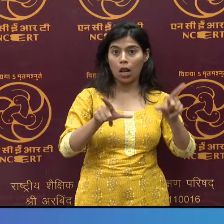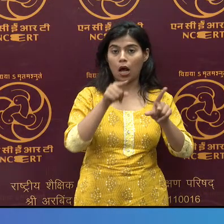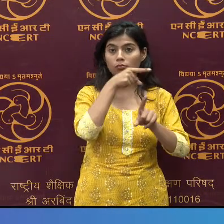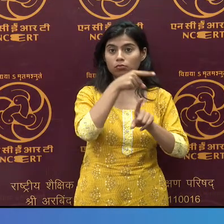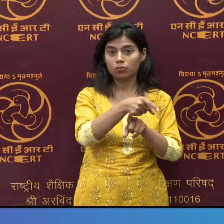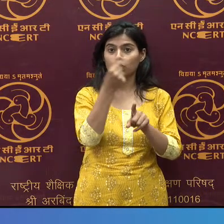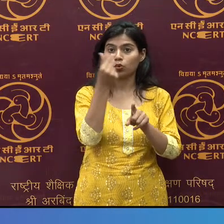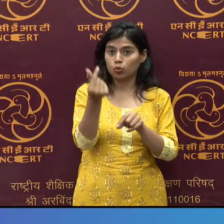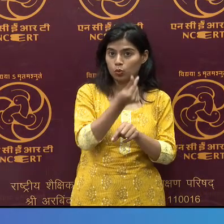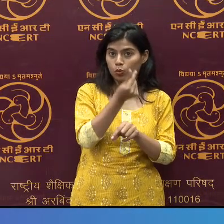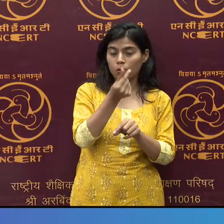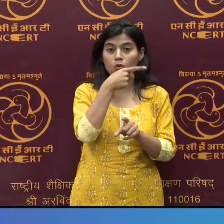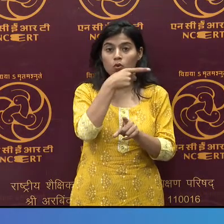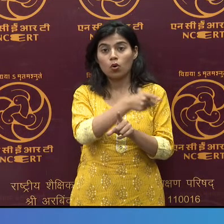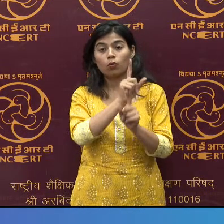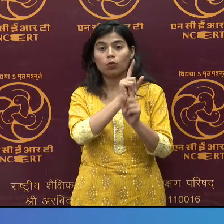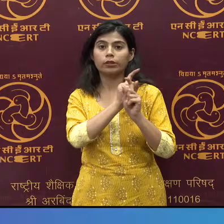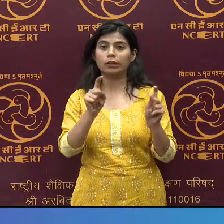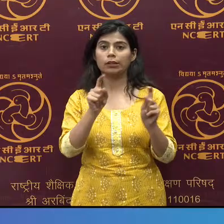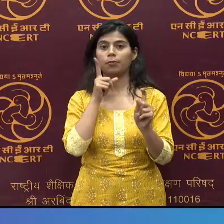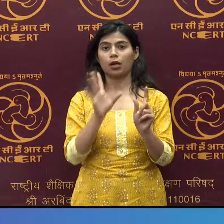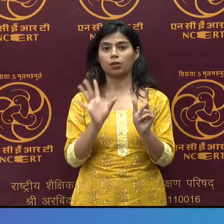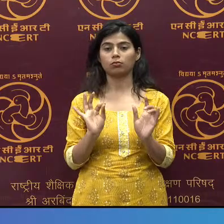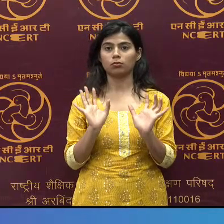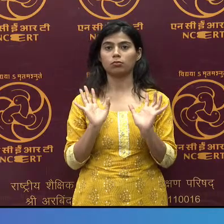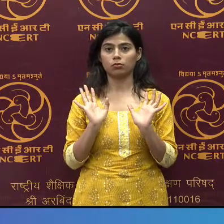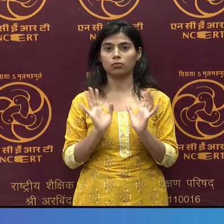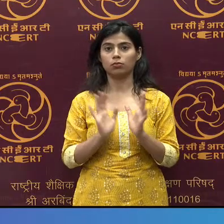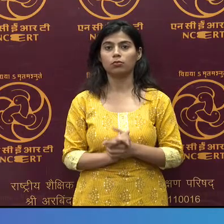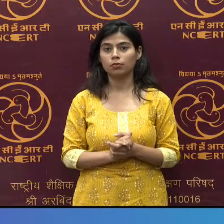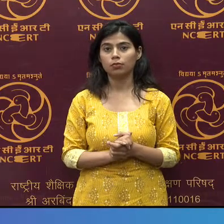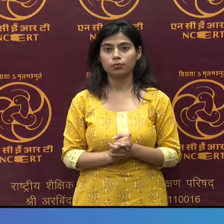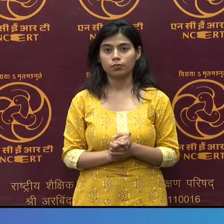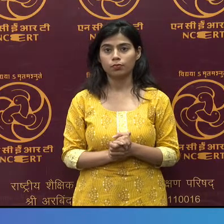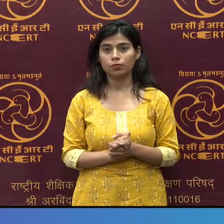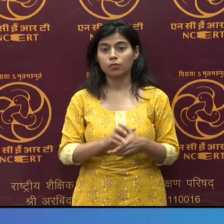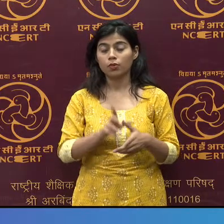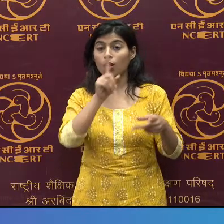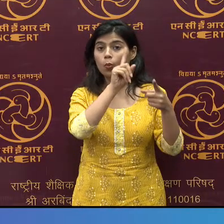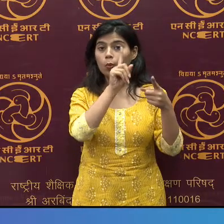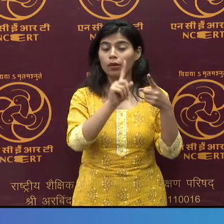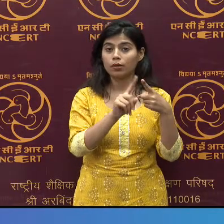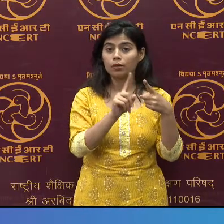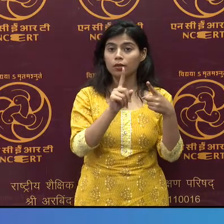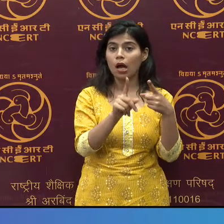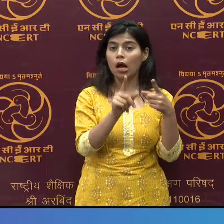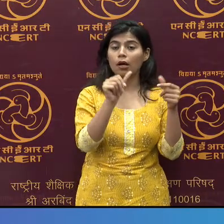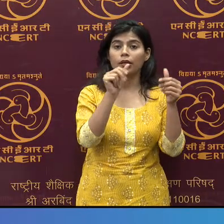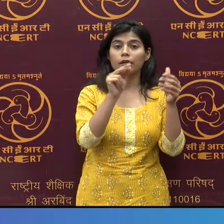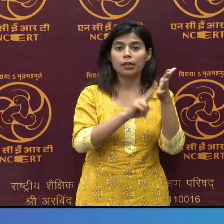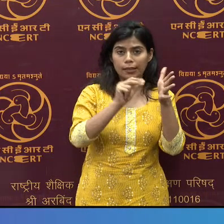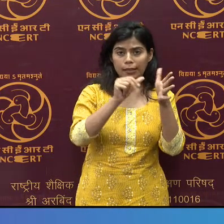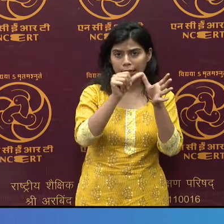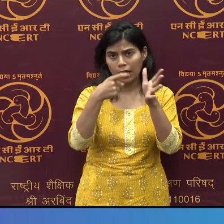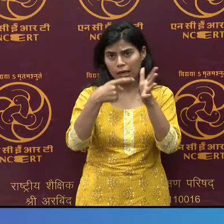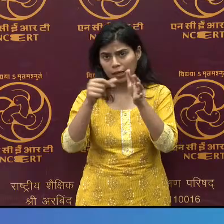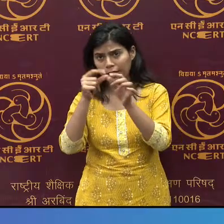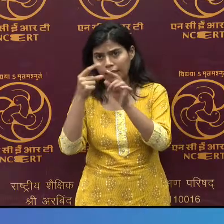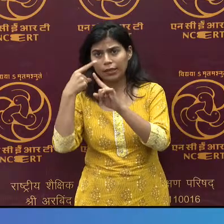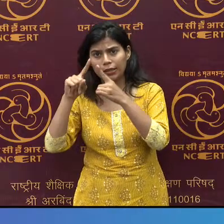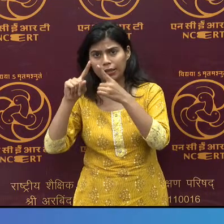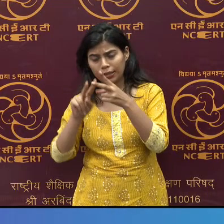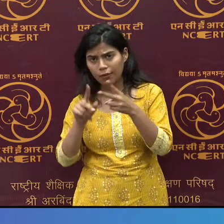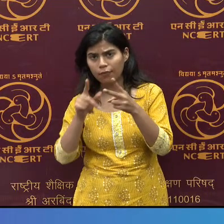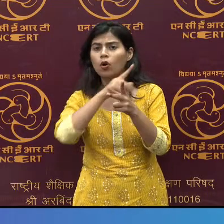tell what kind of article are we looking at. Are we writing a narrative, or are we writing a